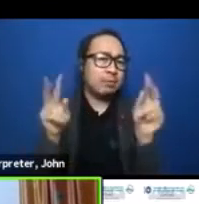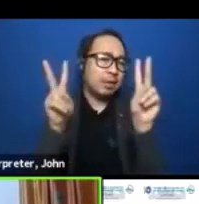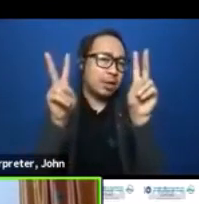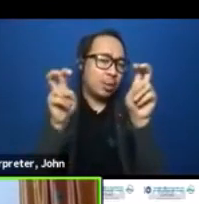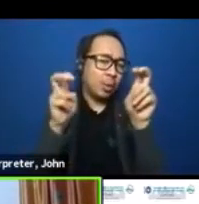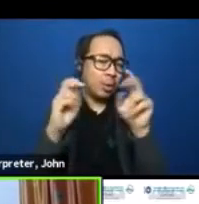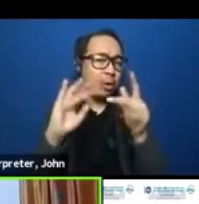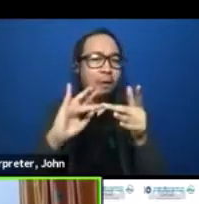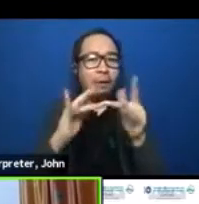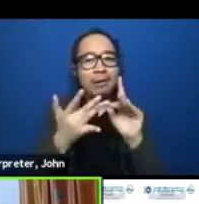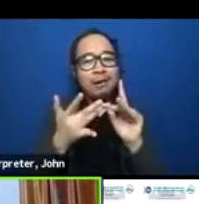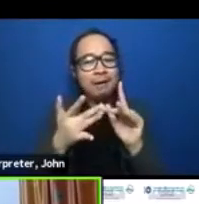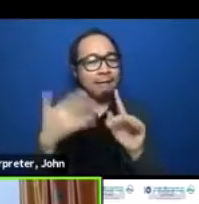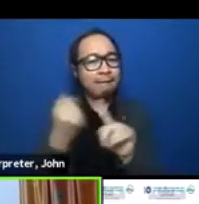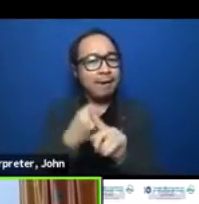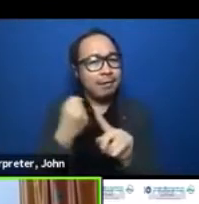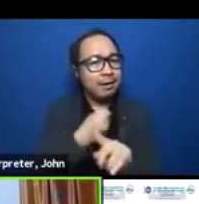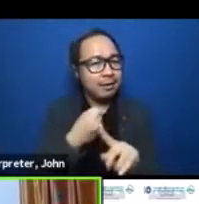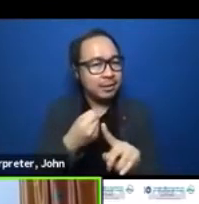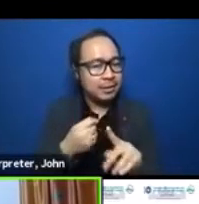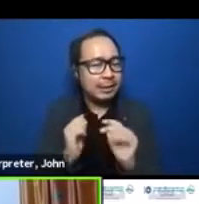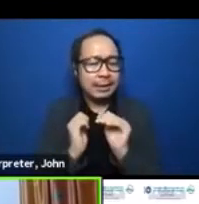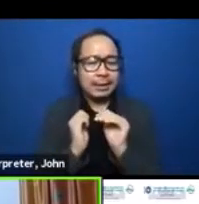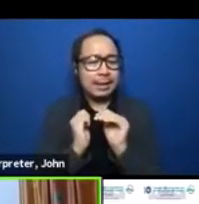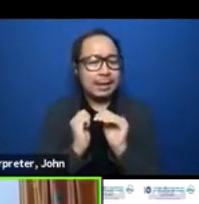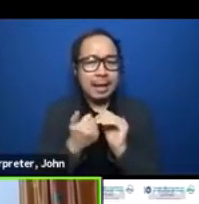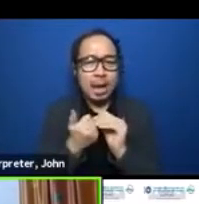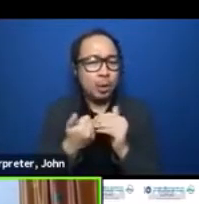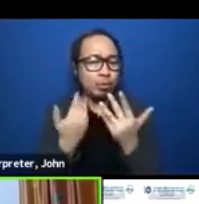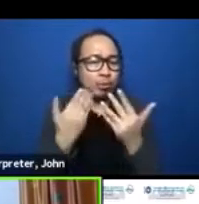online violence? And how can we educate